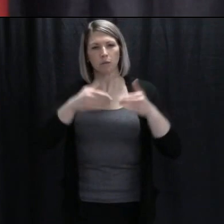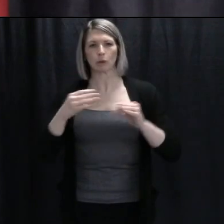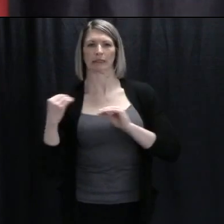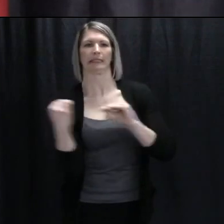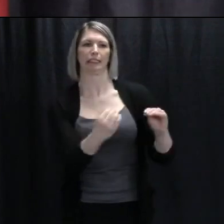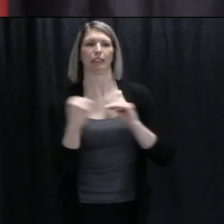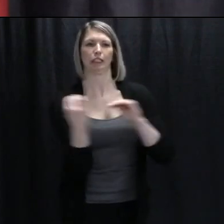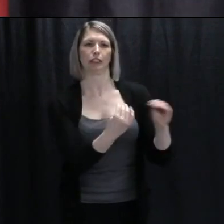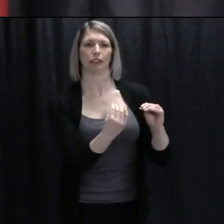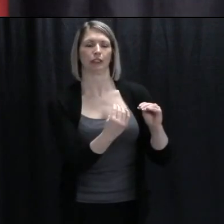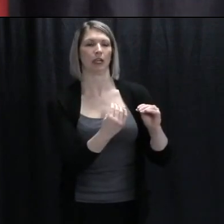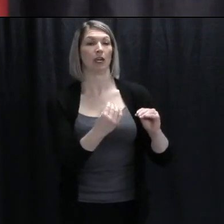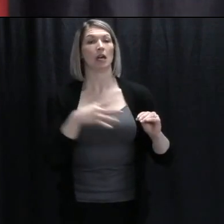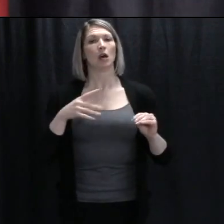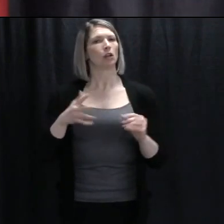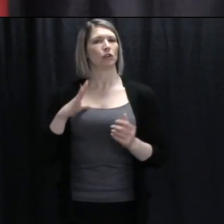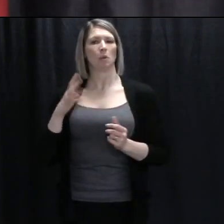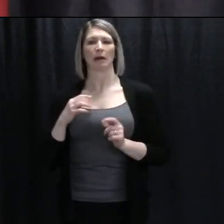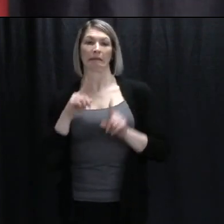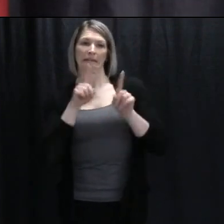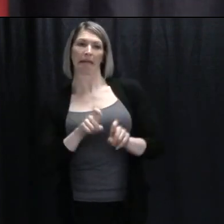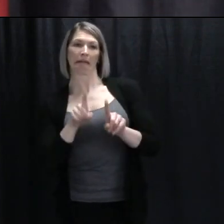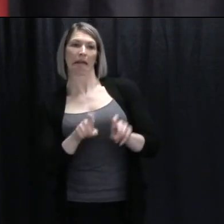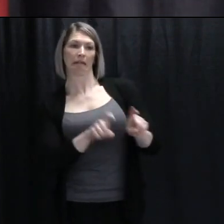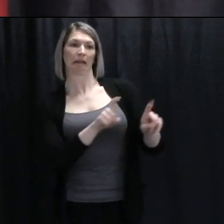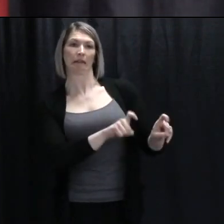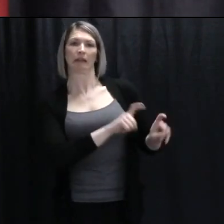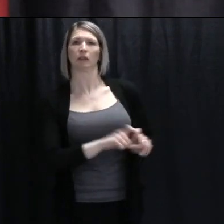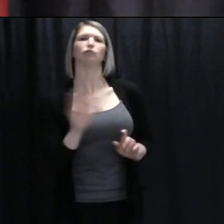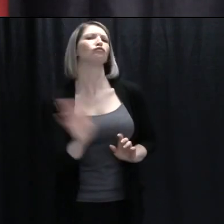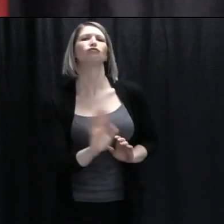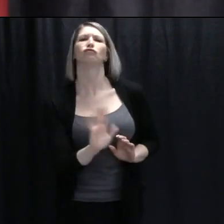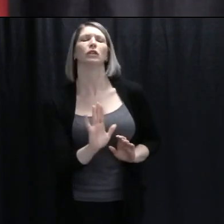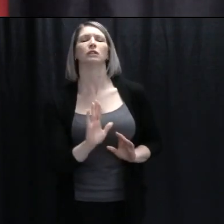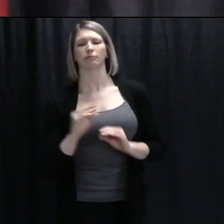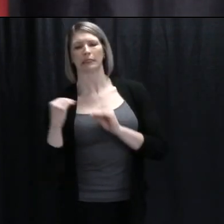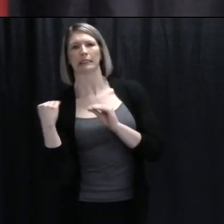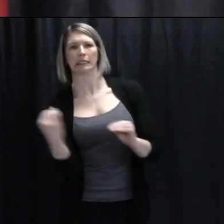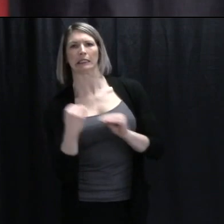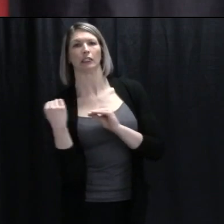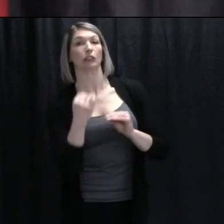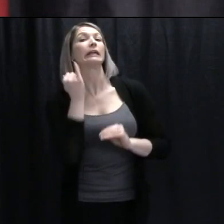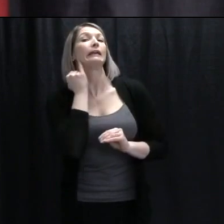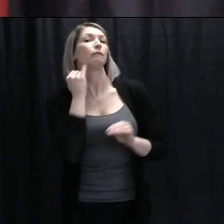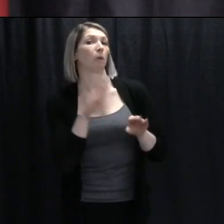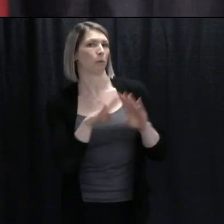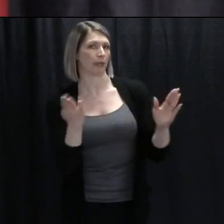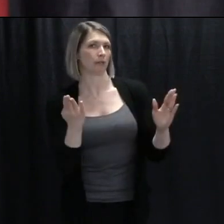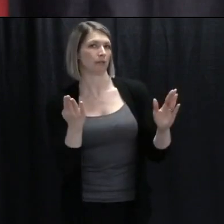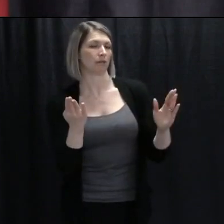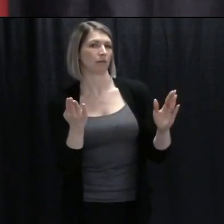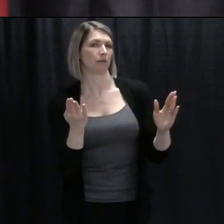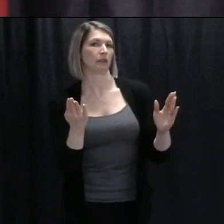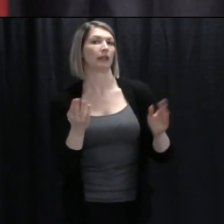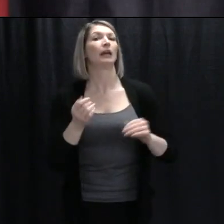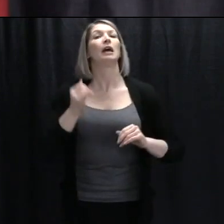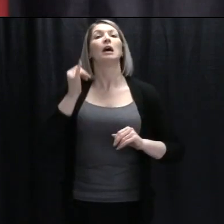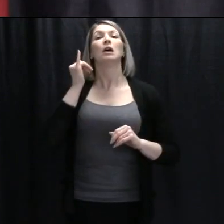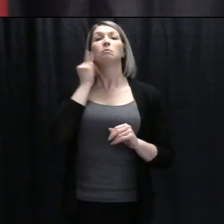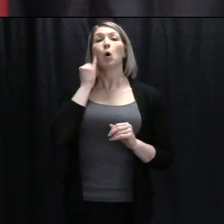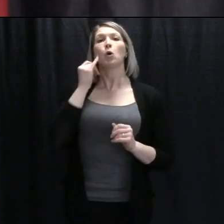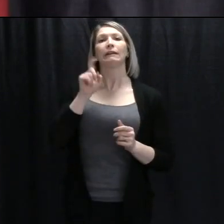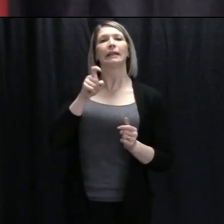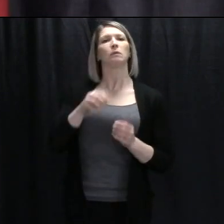to know that guidance services will be available to all students, and they will be available to schedule individual